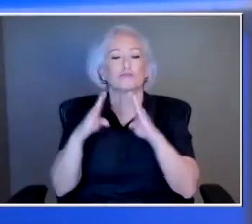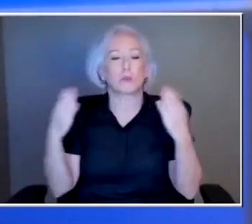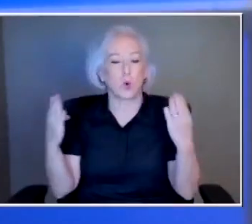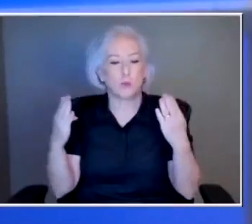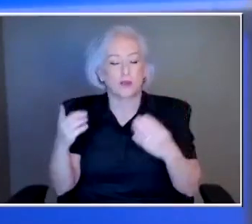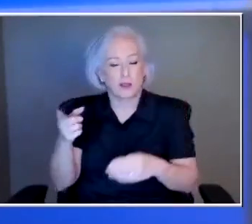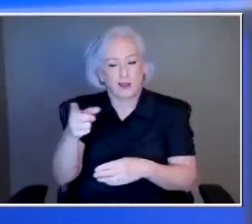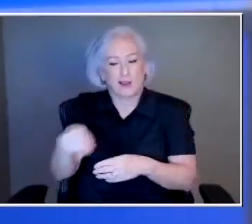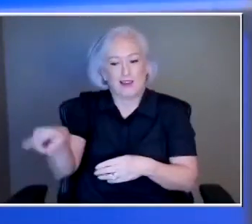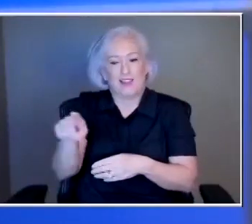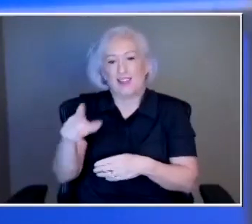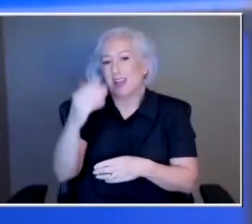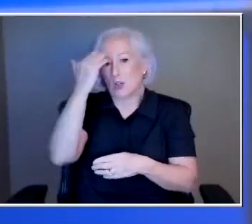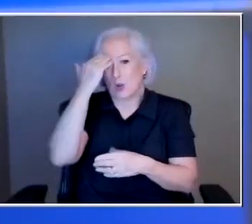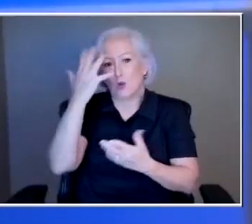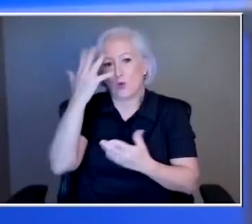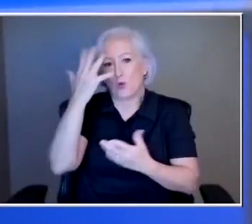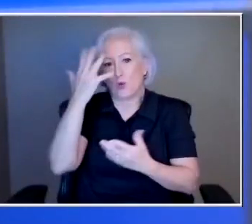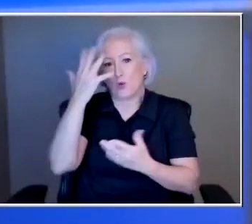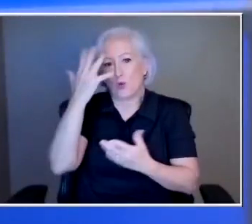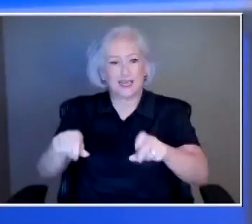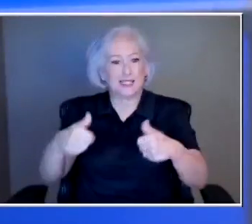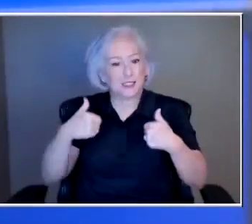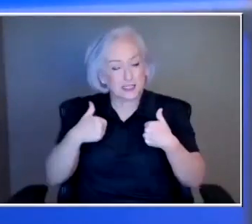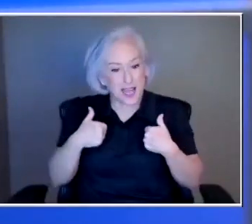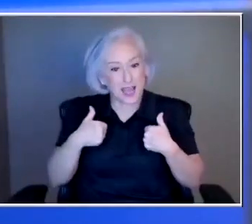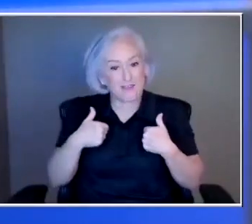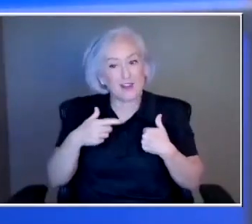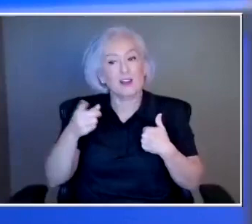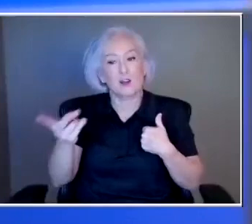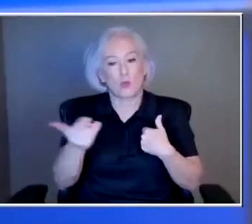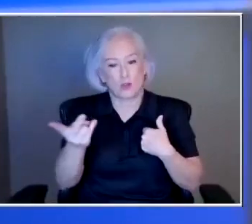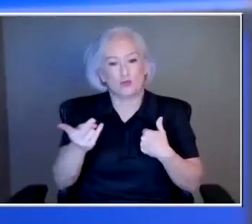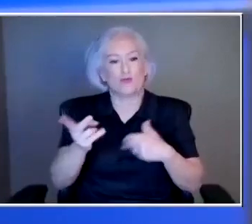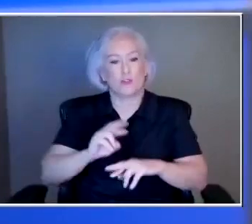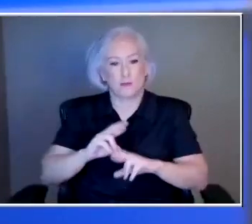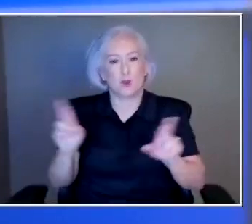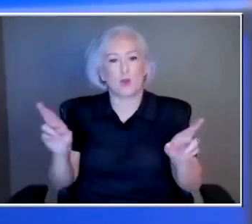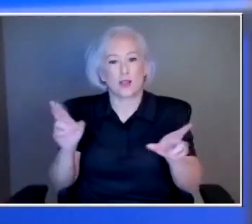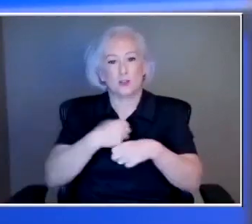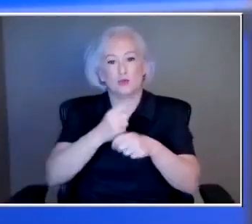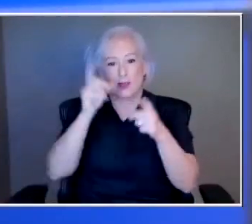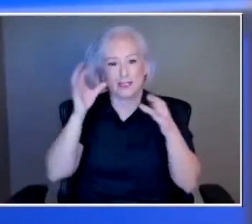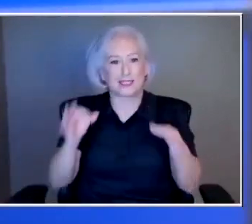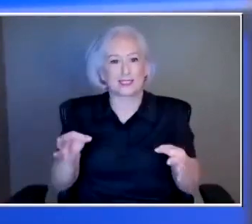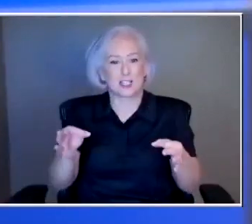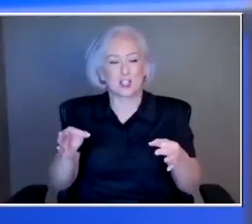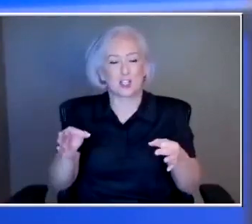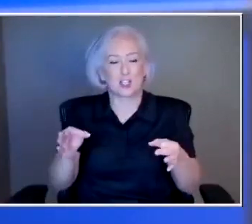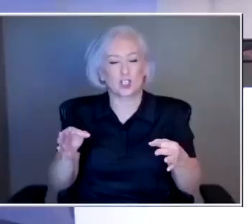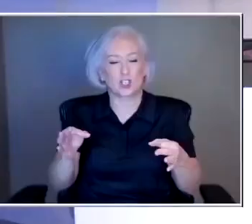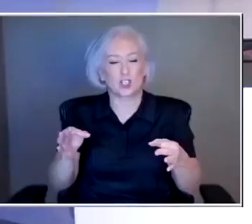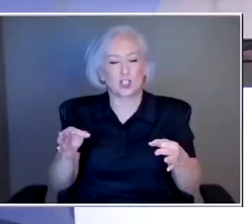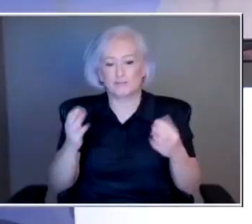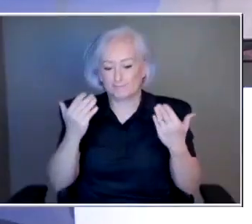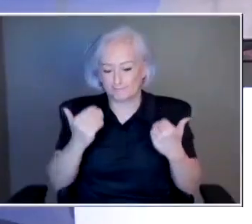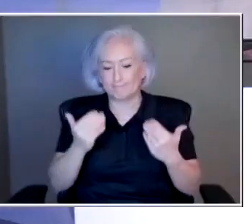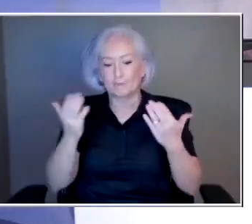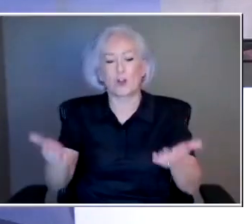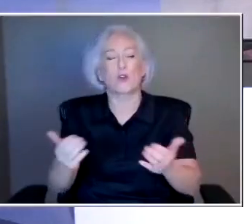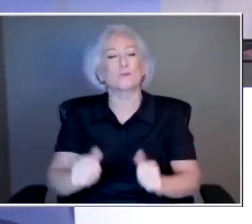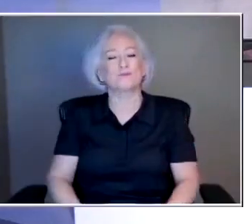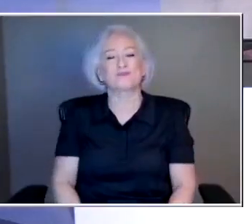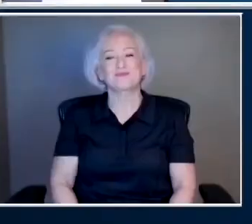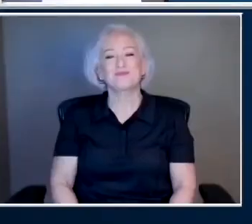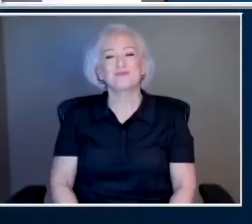when they're ready and to be able to make those tough decisions and be able to handle that, then they'll get tested. Dr. Sharma, just on an